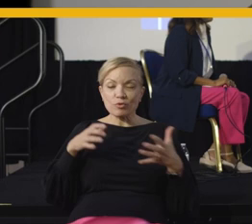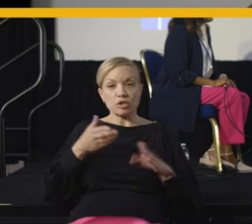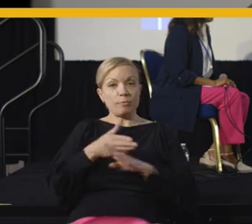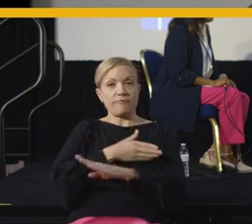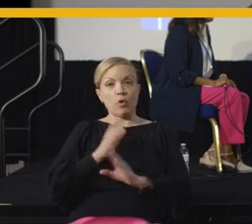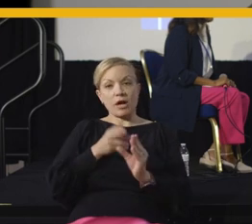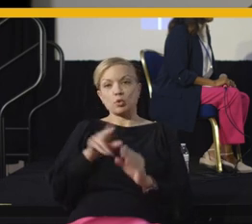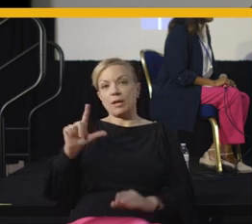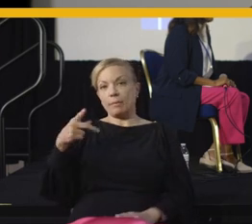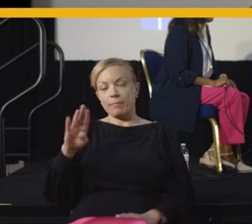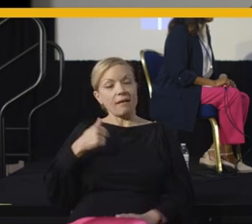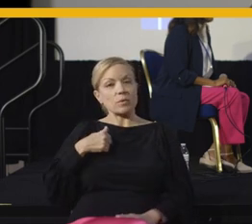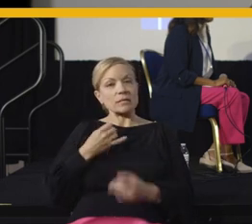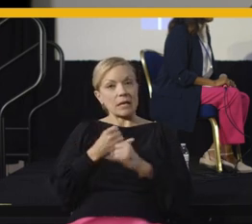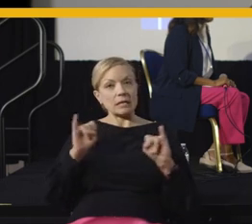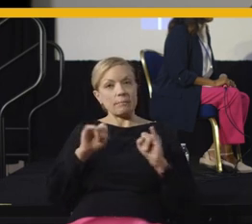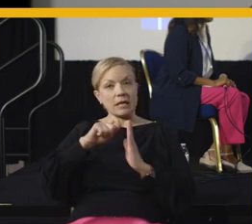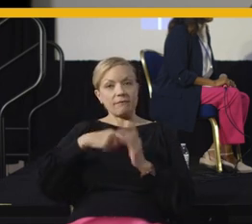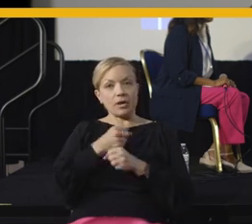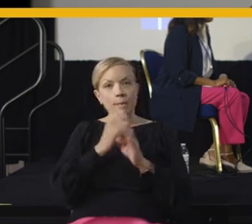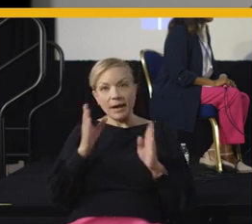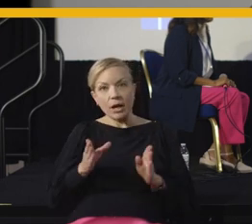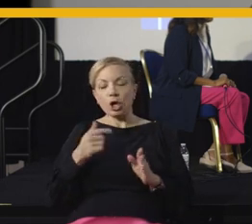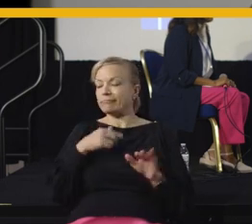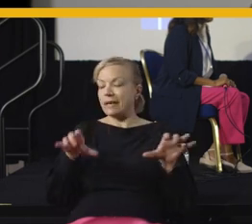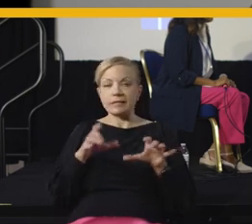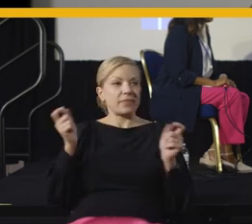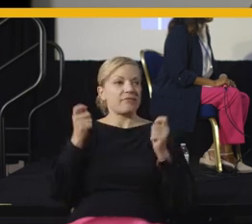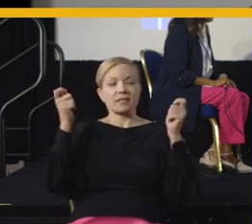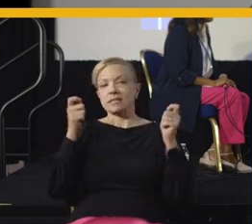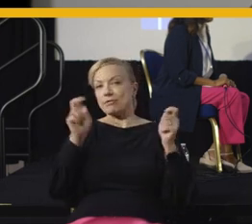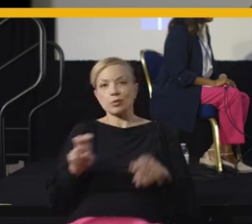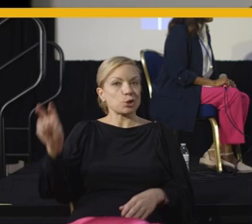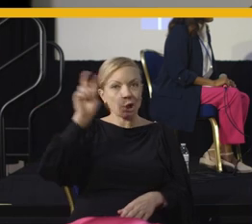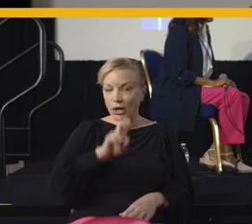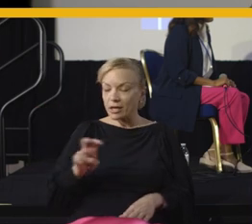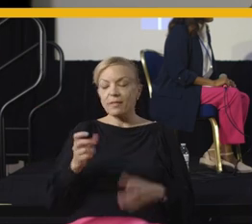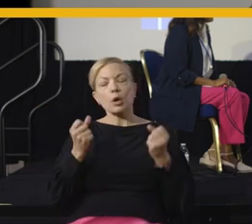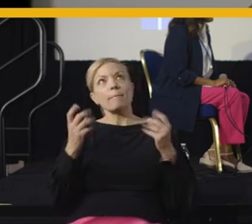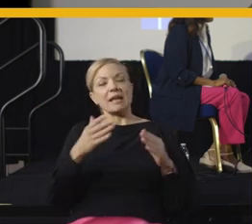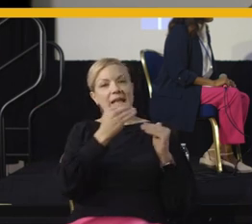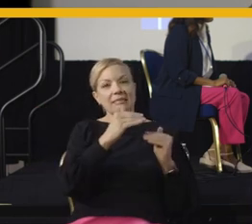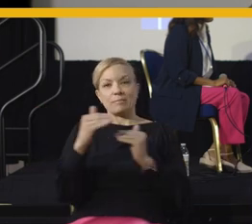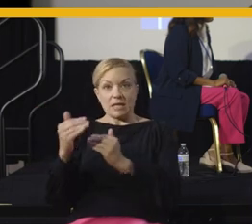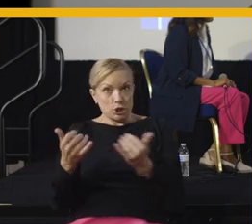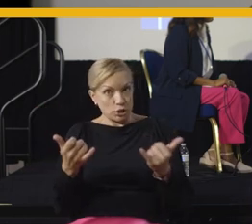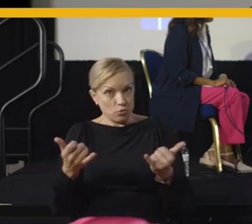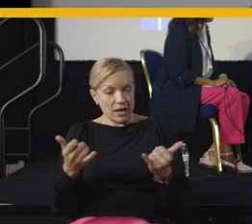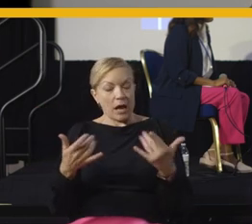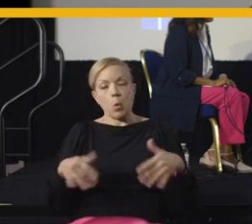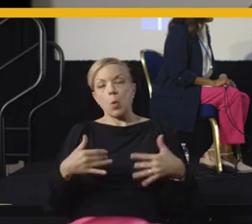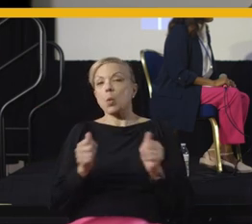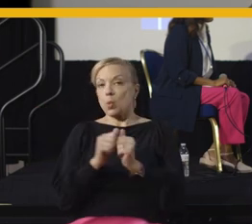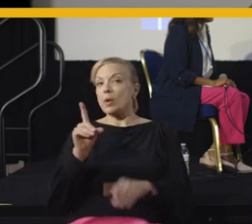I was an independent filmmaker and went through the film festival circuit. And there are a lot of limitations right now, especially